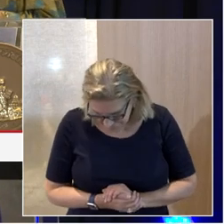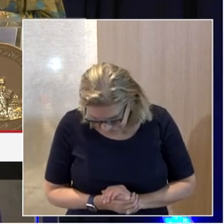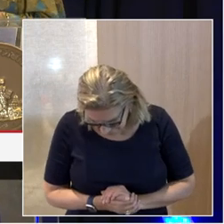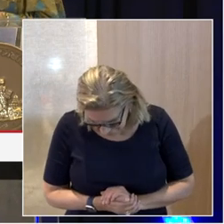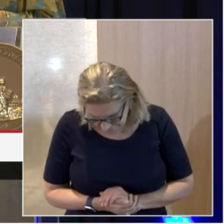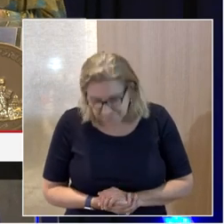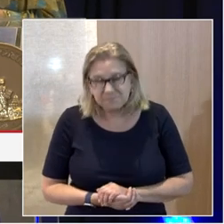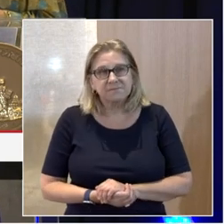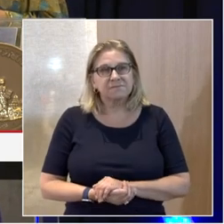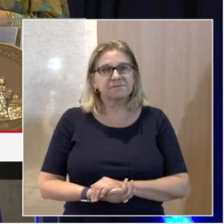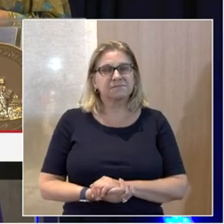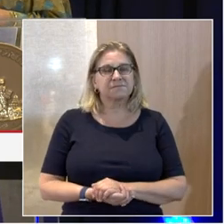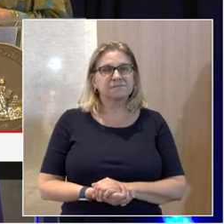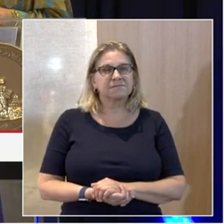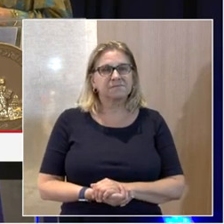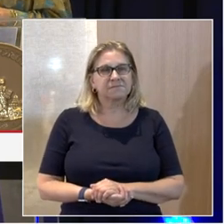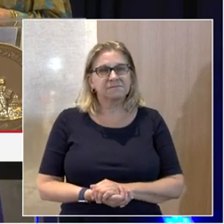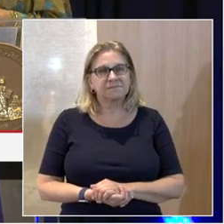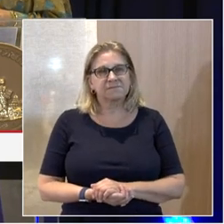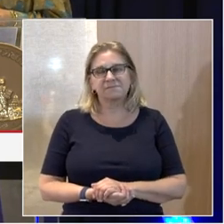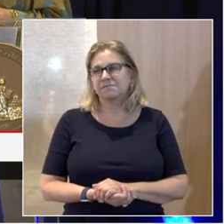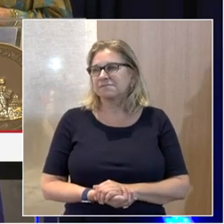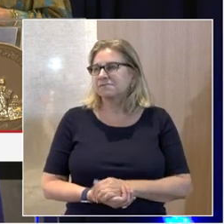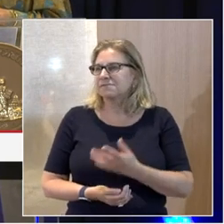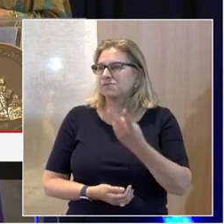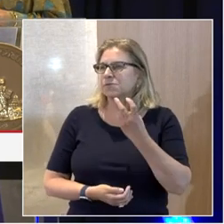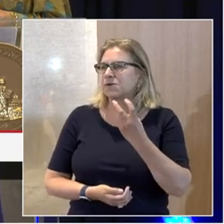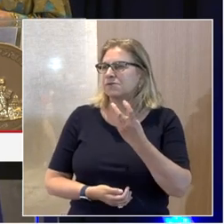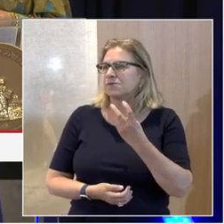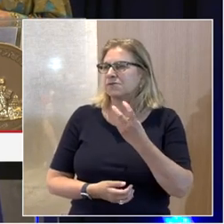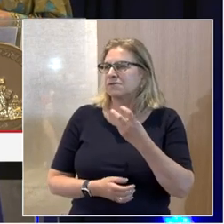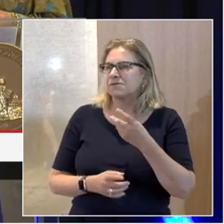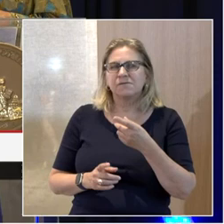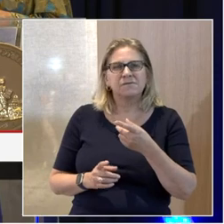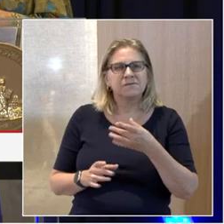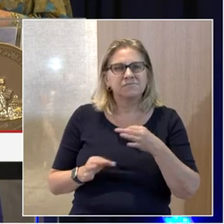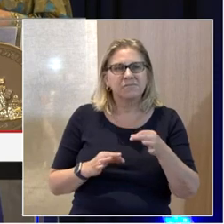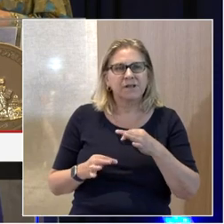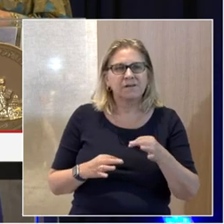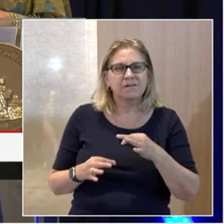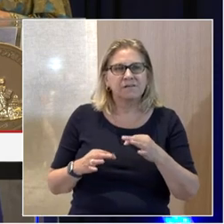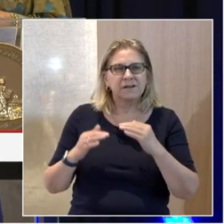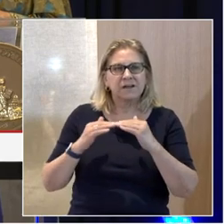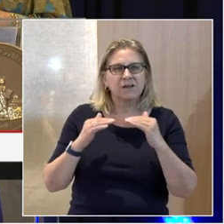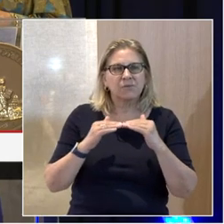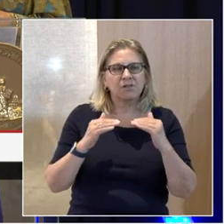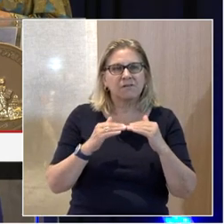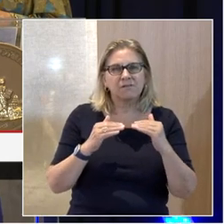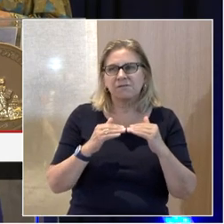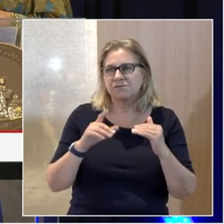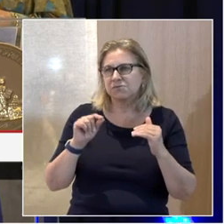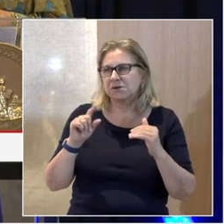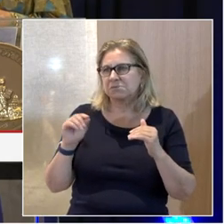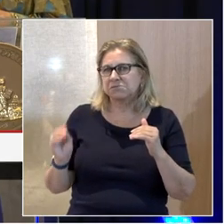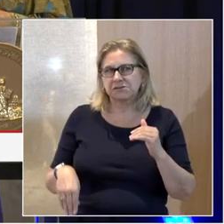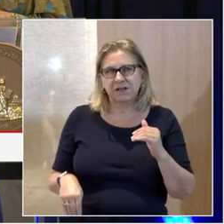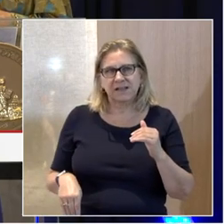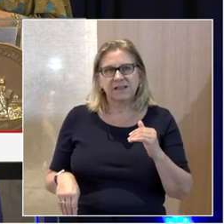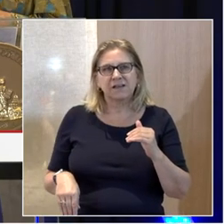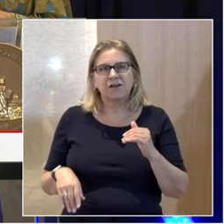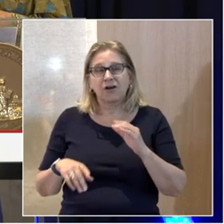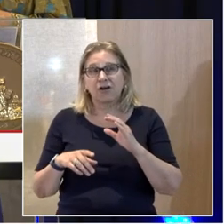are, since we've got a little bit of a race here. They're all in the 20s, though it looks like Cultural Activities Hub